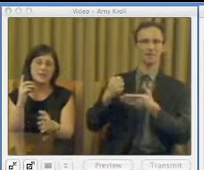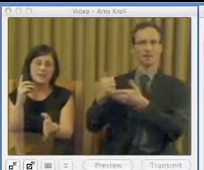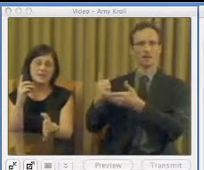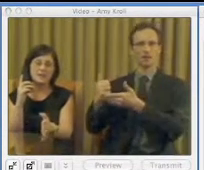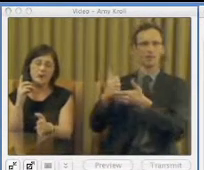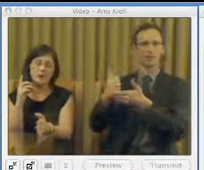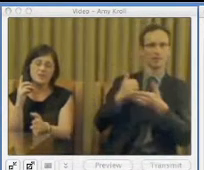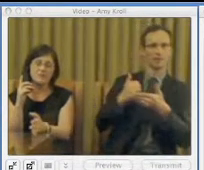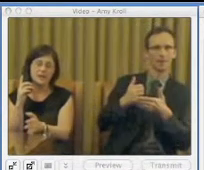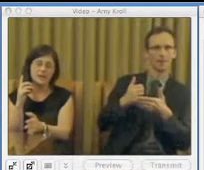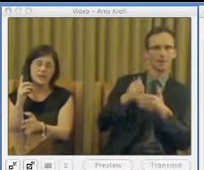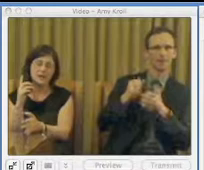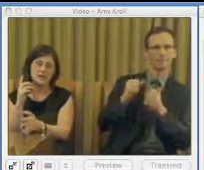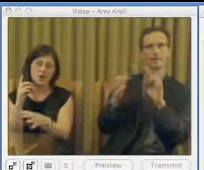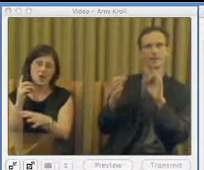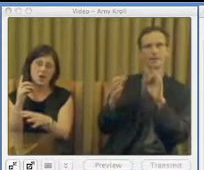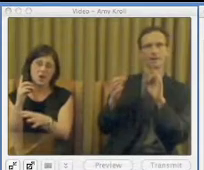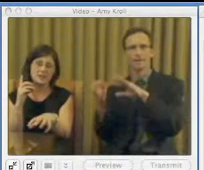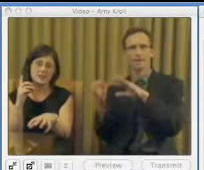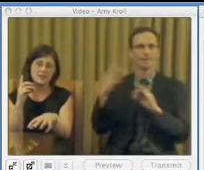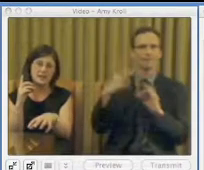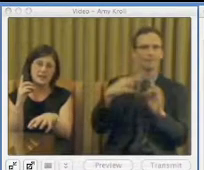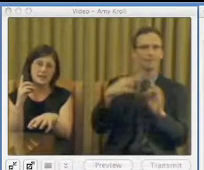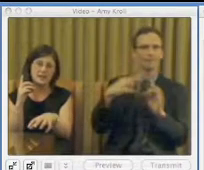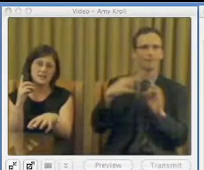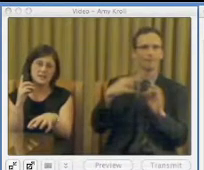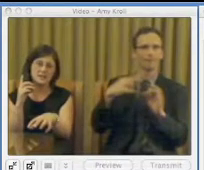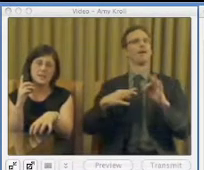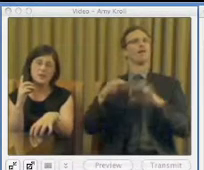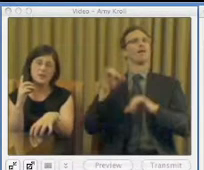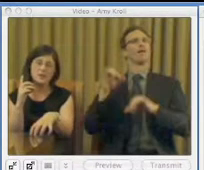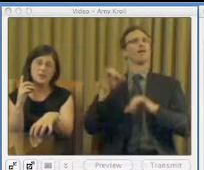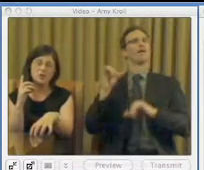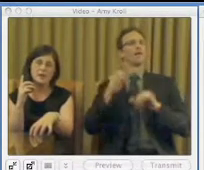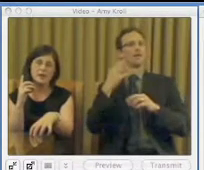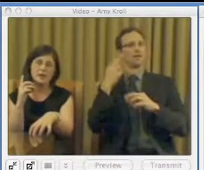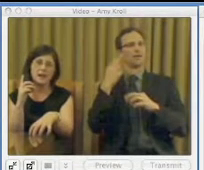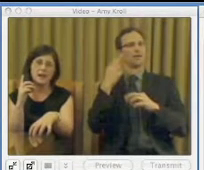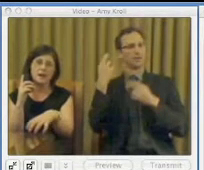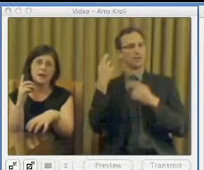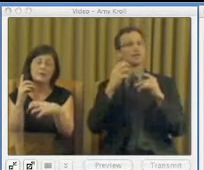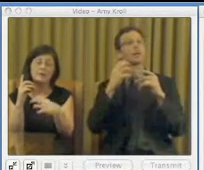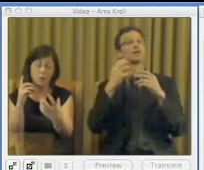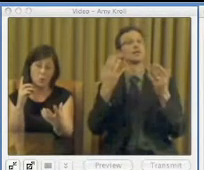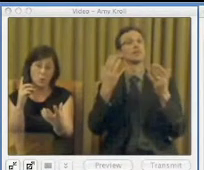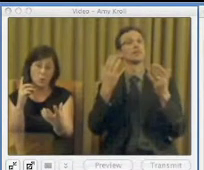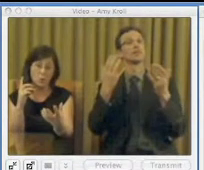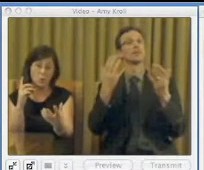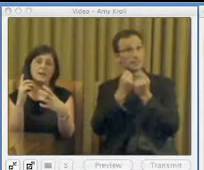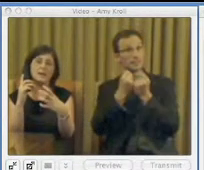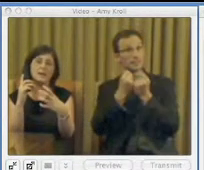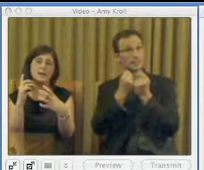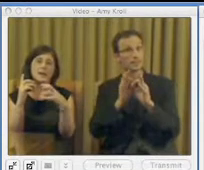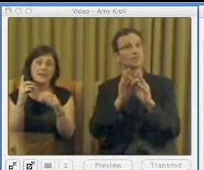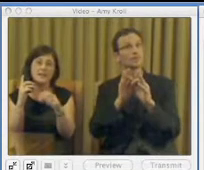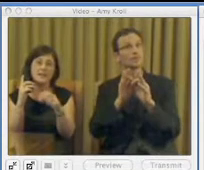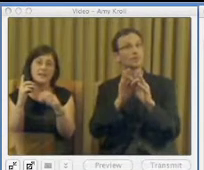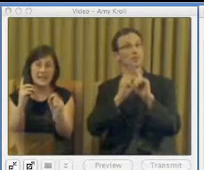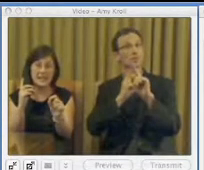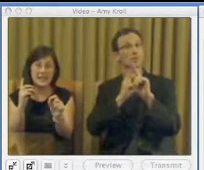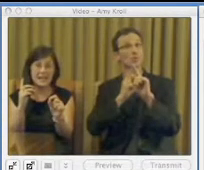use. And so over time we've recognized that team interpreting is about